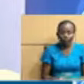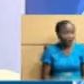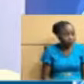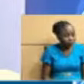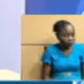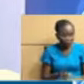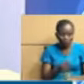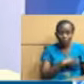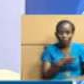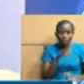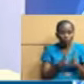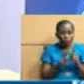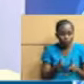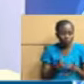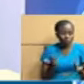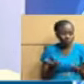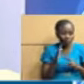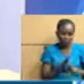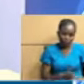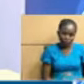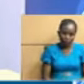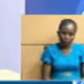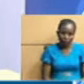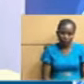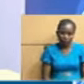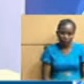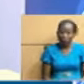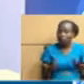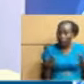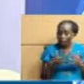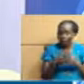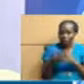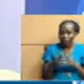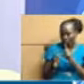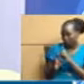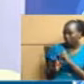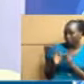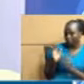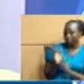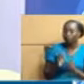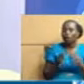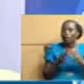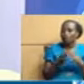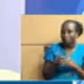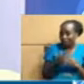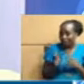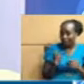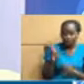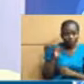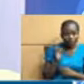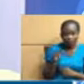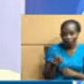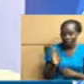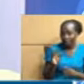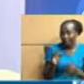the rich people now are vulnerable. But Professor, do you think the Americans, let me just finish a little bit. The Americans now, when you listen to their discourse for